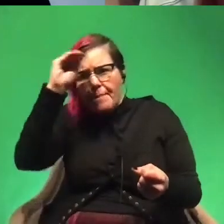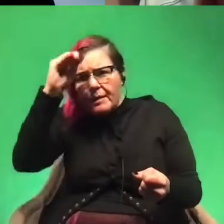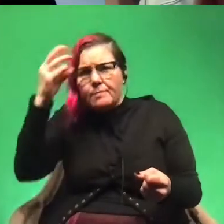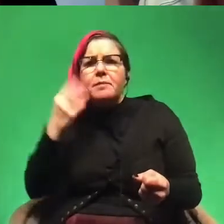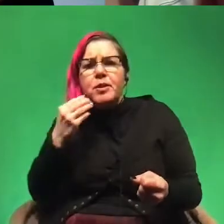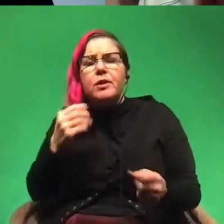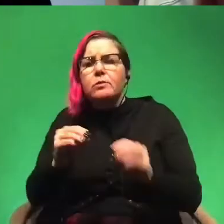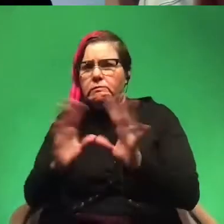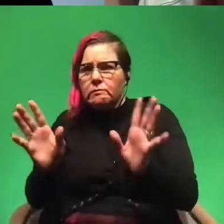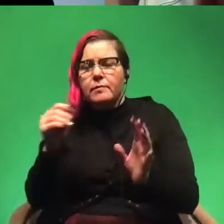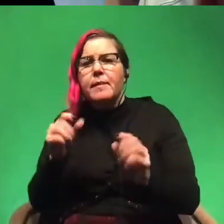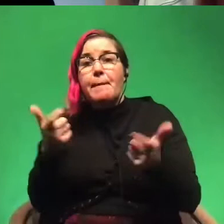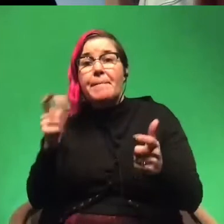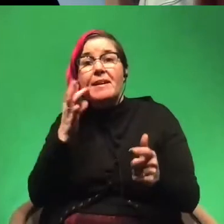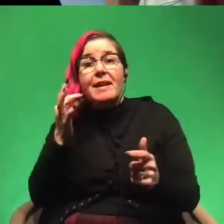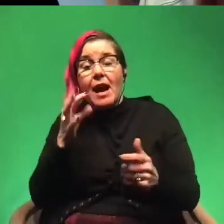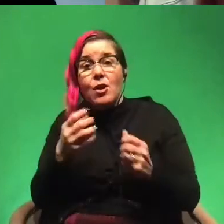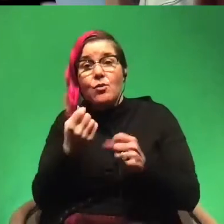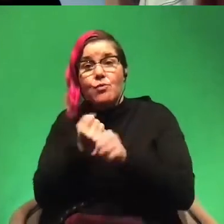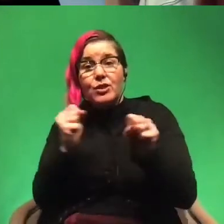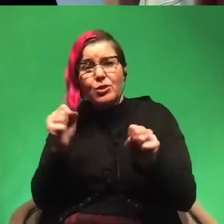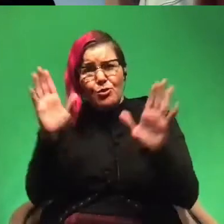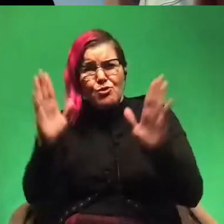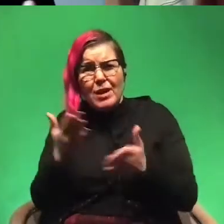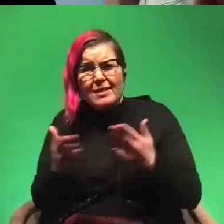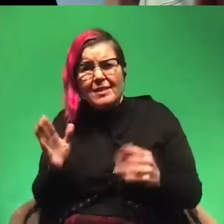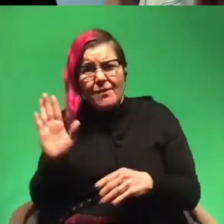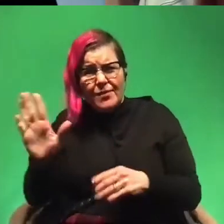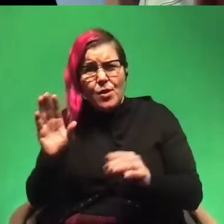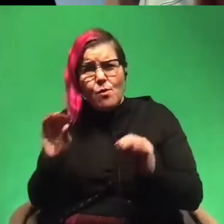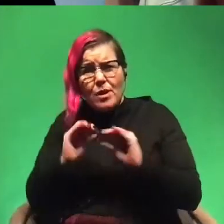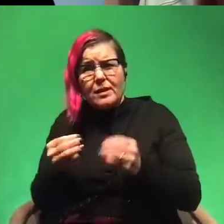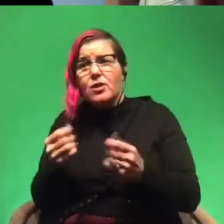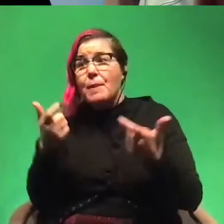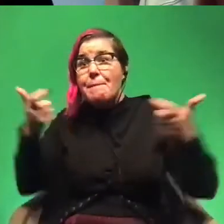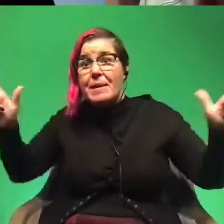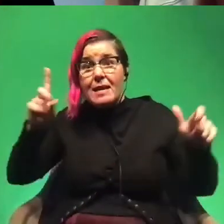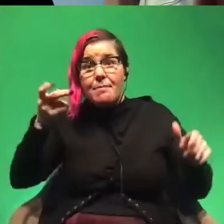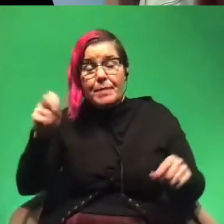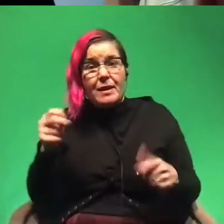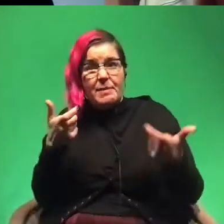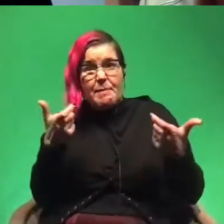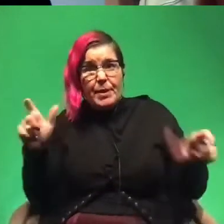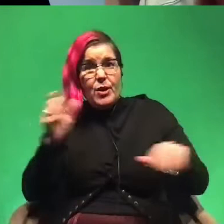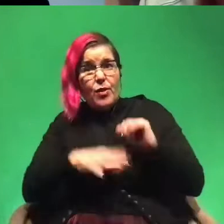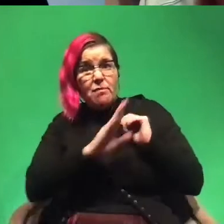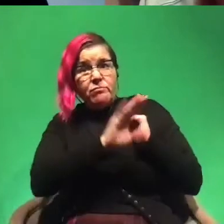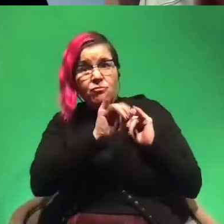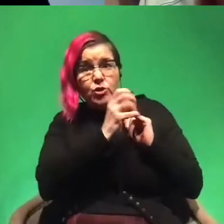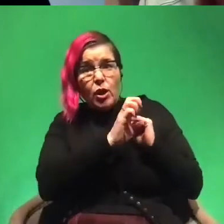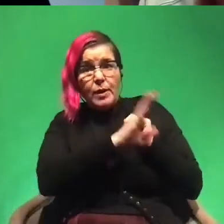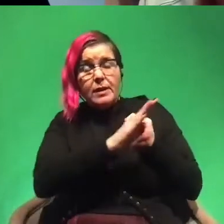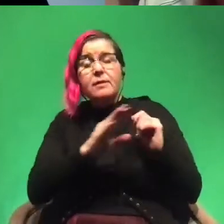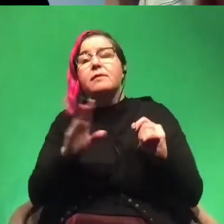clear. Big Cat Rescue does great stuff. You know, their pens are very large. Their facility is much larger than that of Joe Exotics. Their